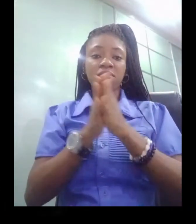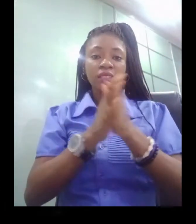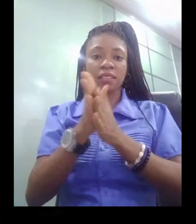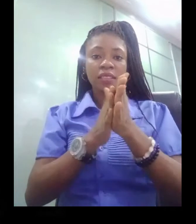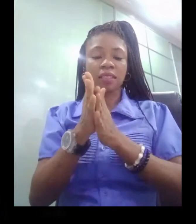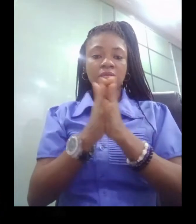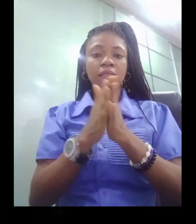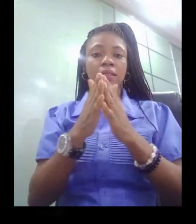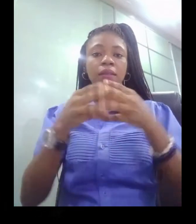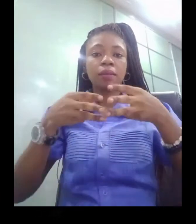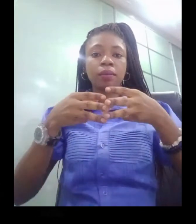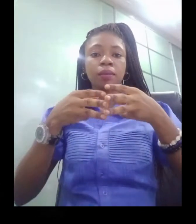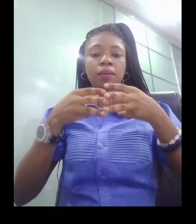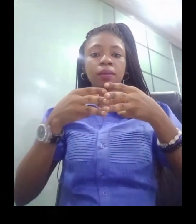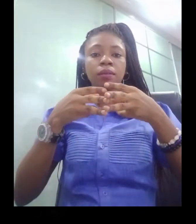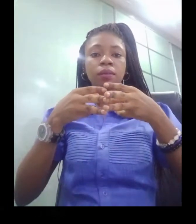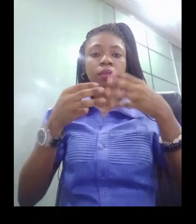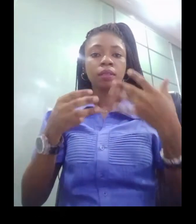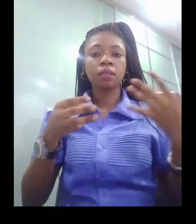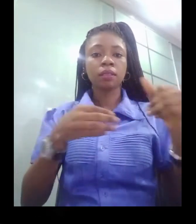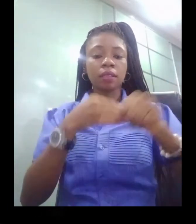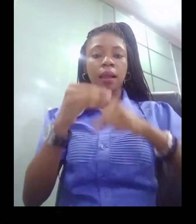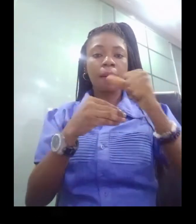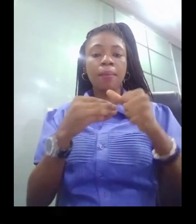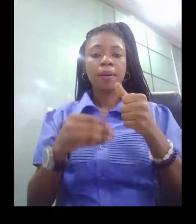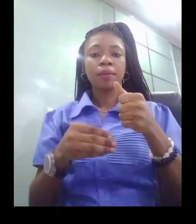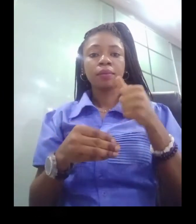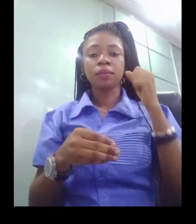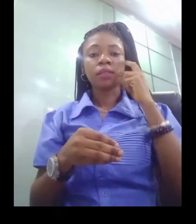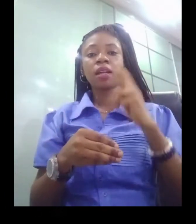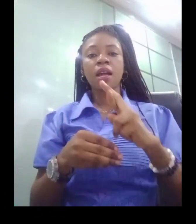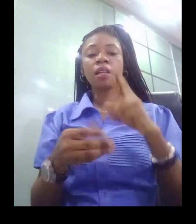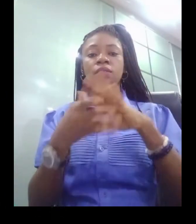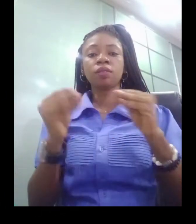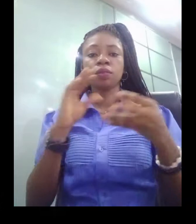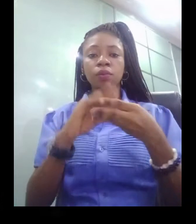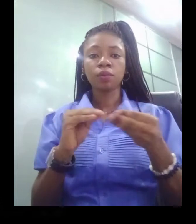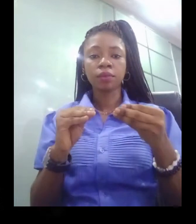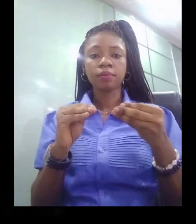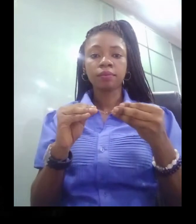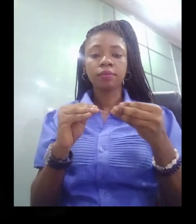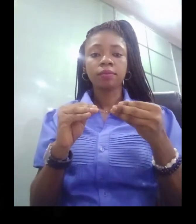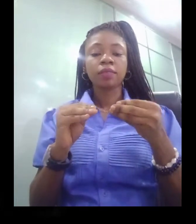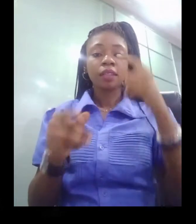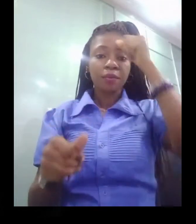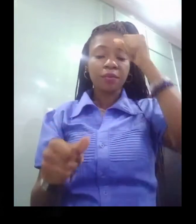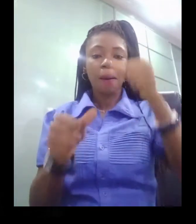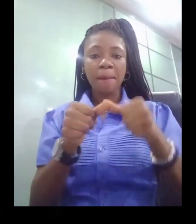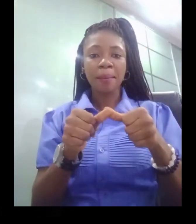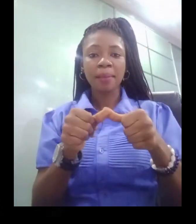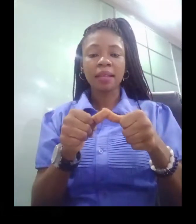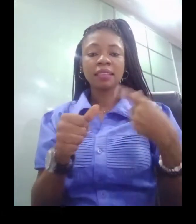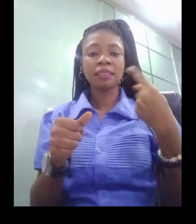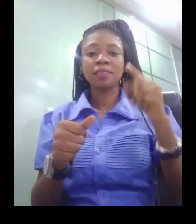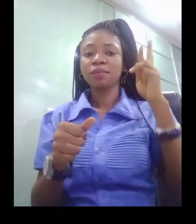her story and the way she presented her story. Remember, the